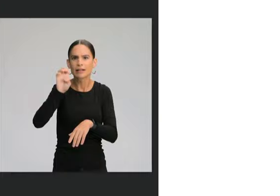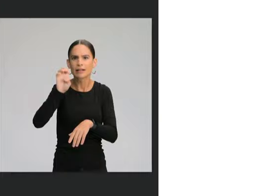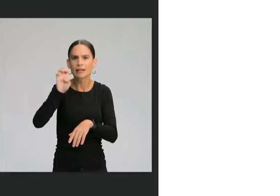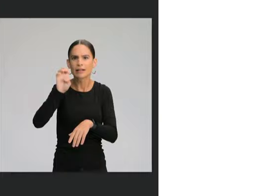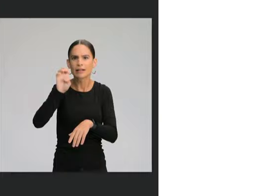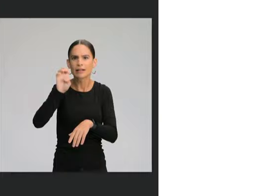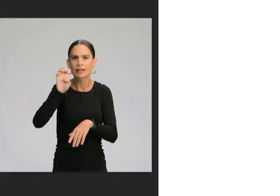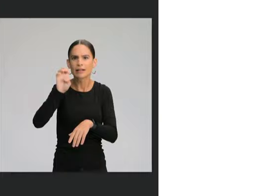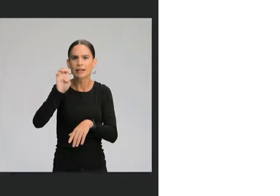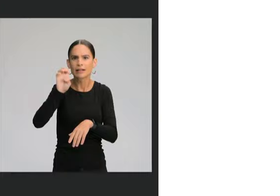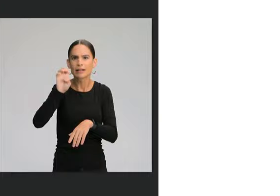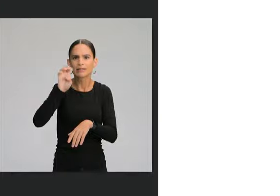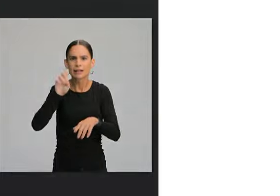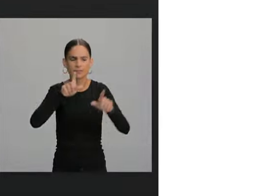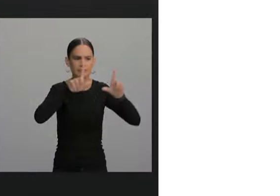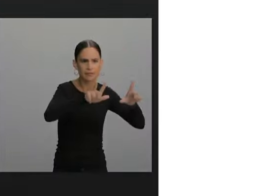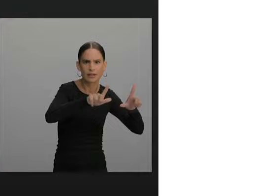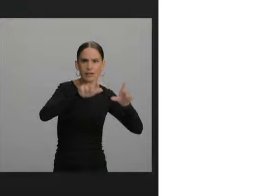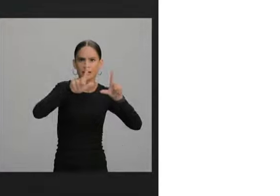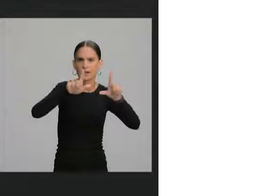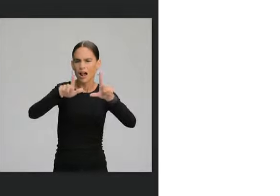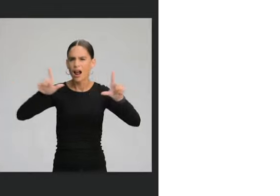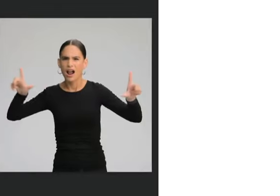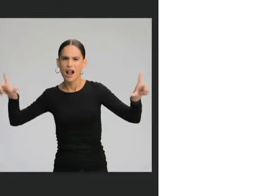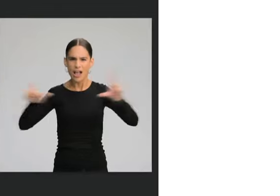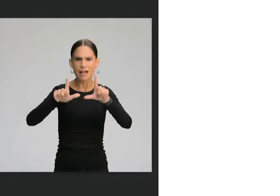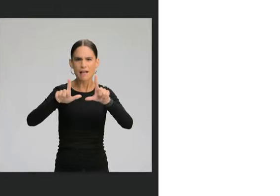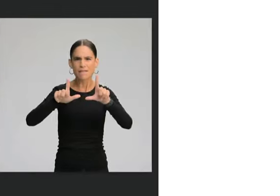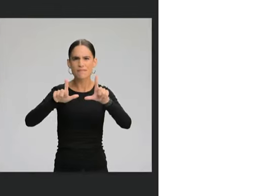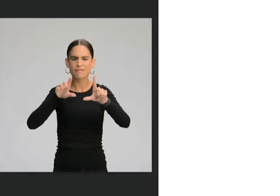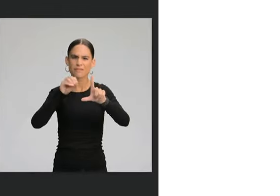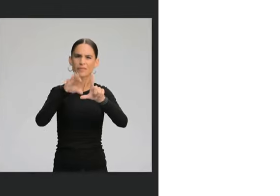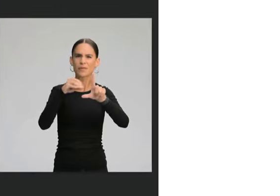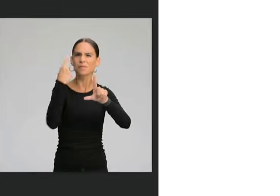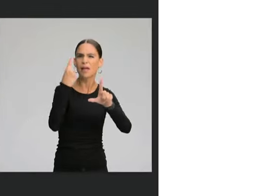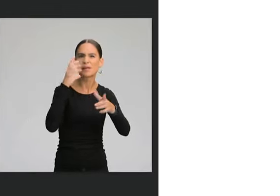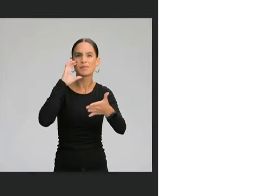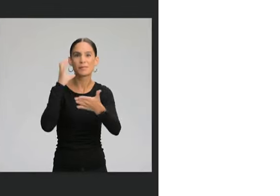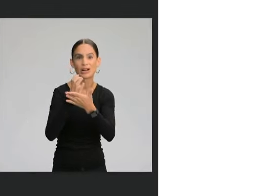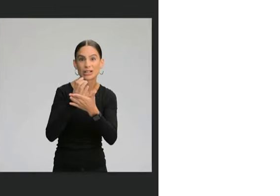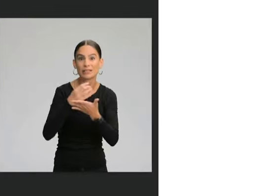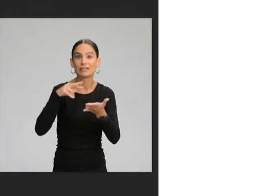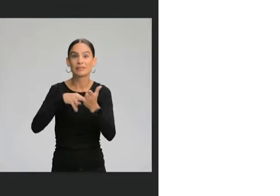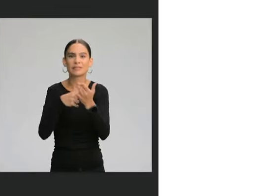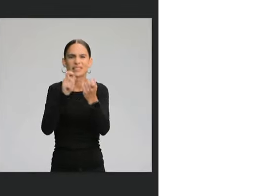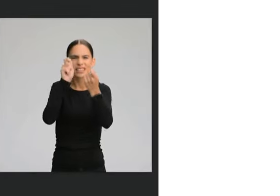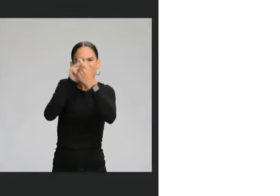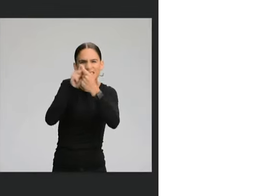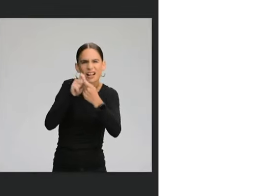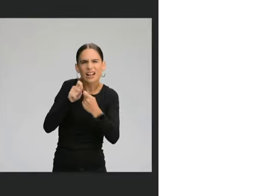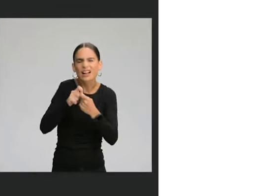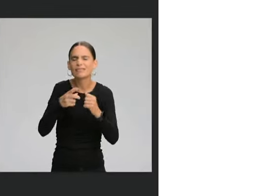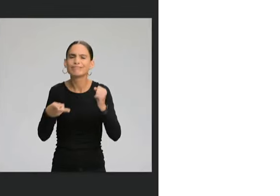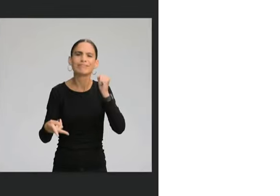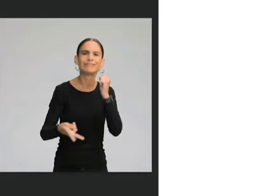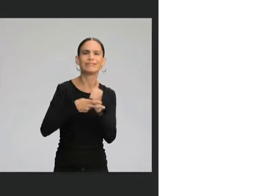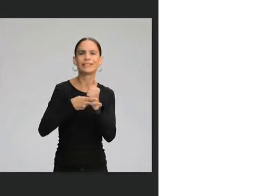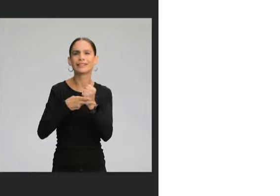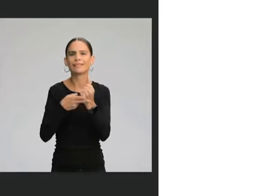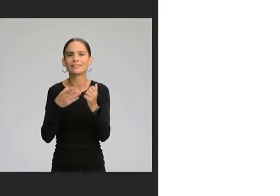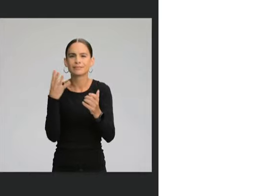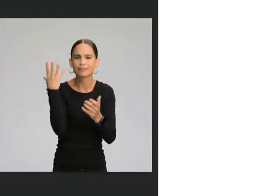thinking for you, that is nice. This delivers extraordinary detail and preserves even the subtlest textures in